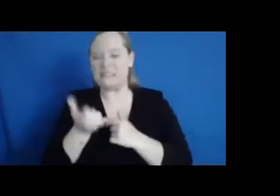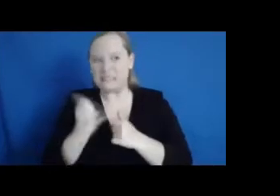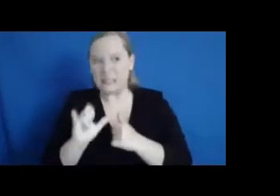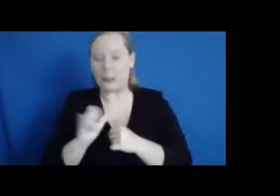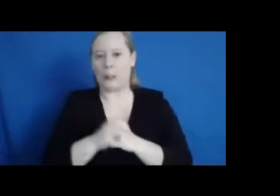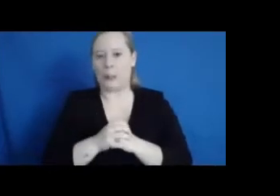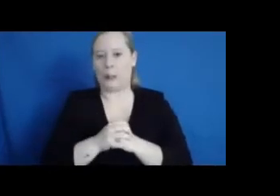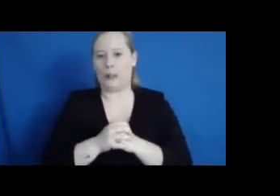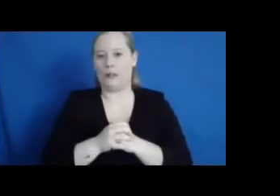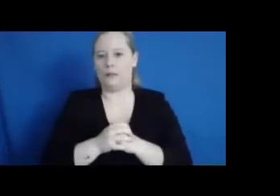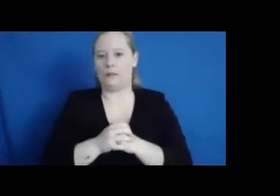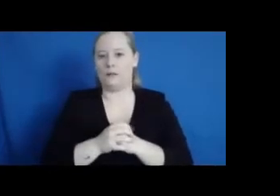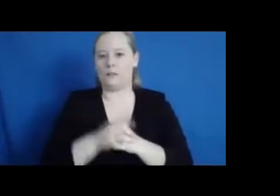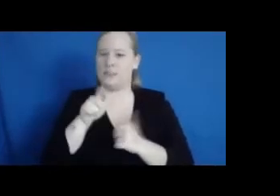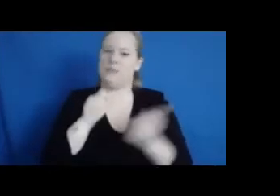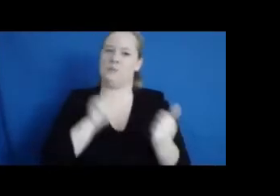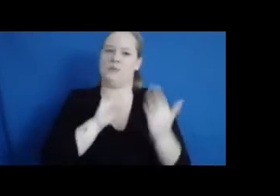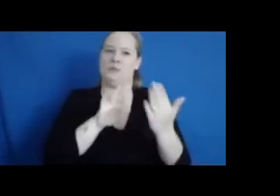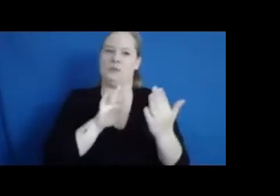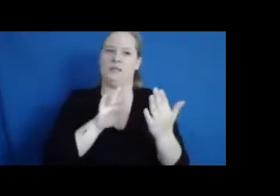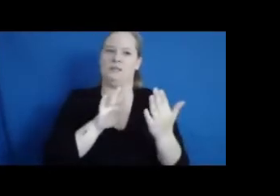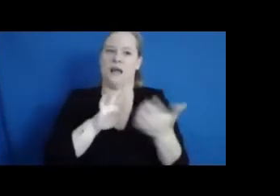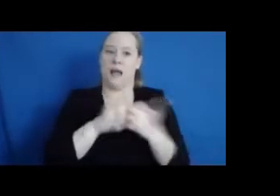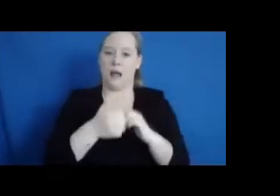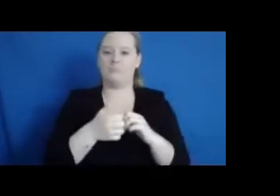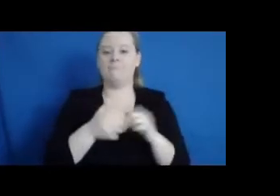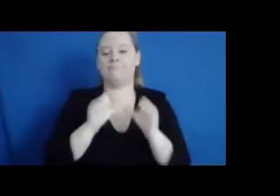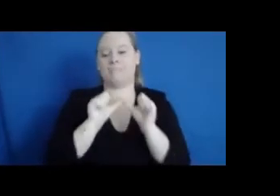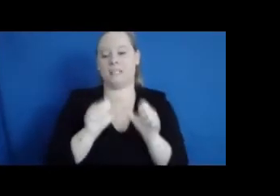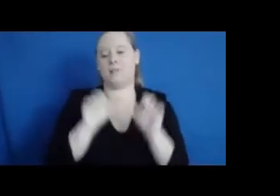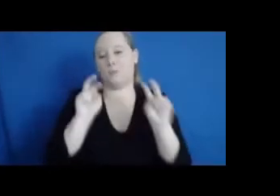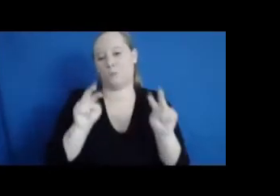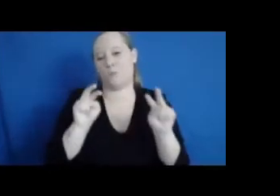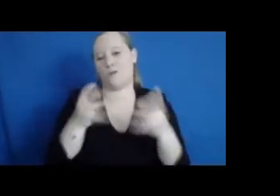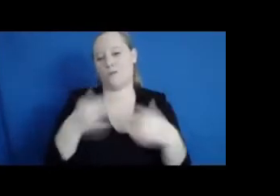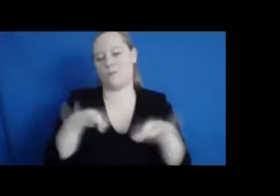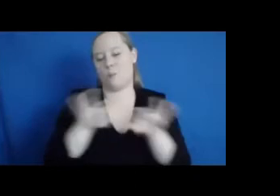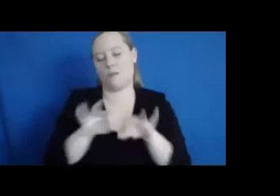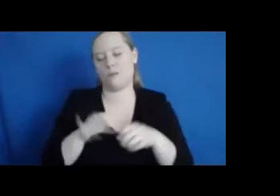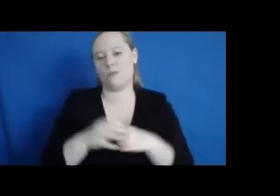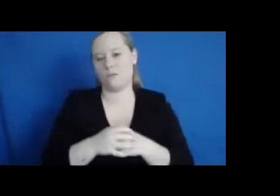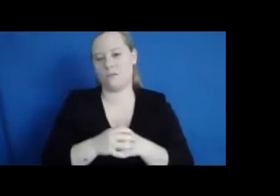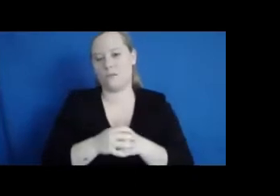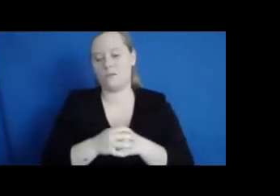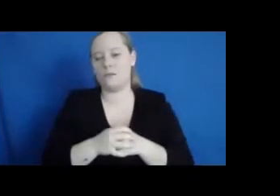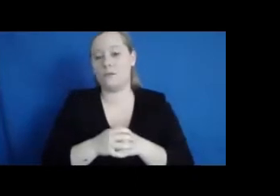to address these, continued monitoring of this watershed is essential. So with that,